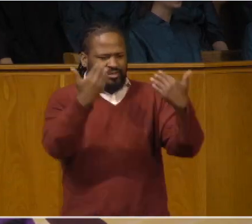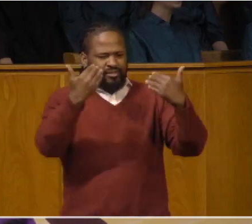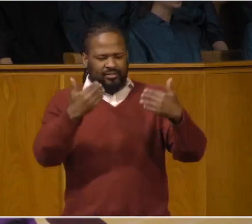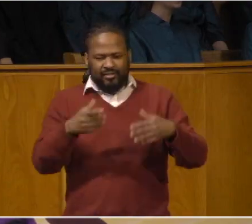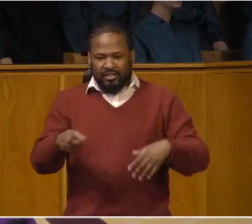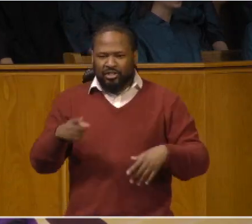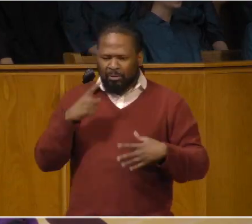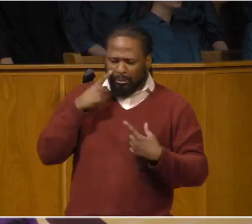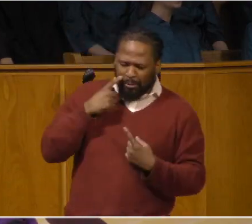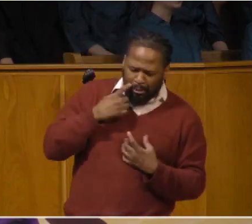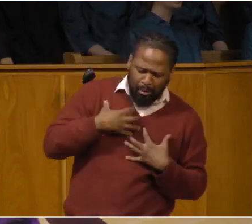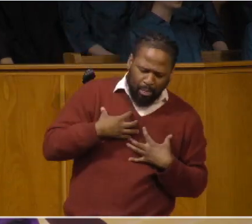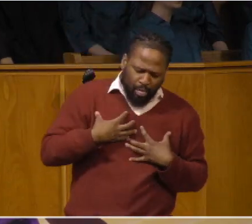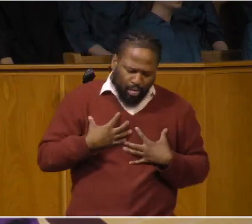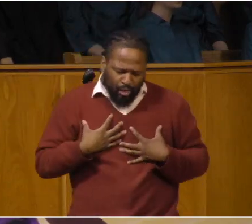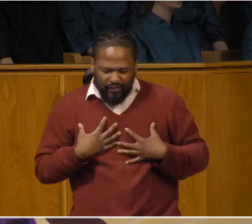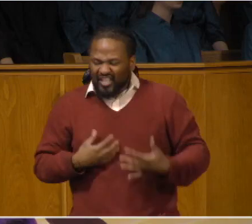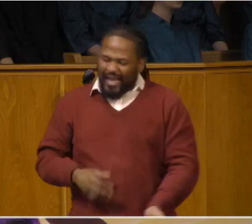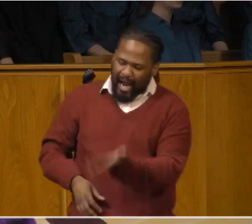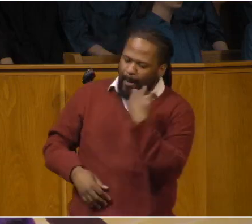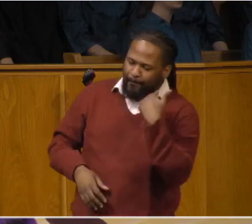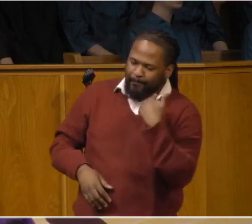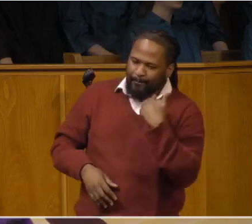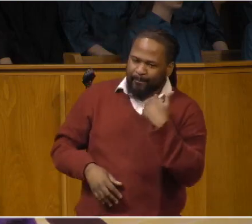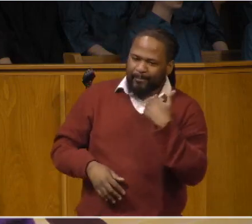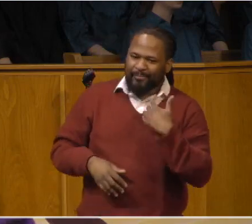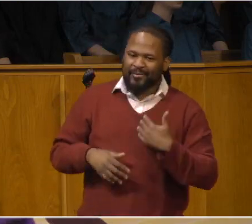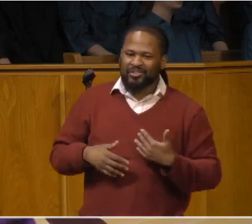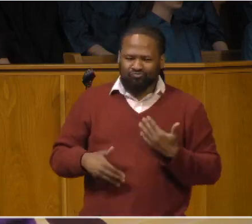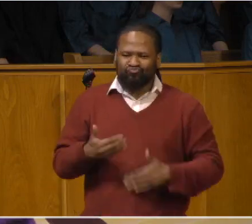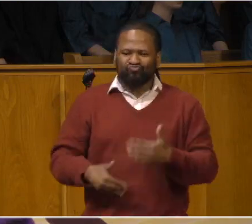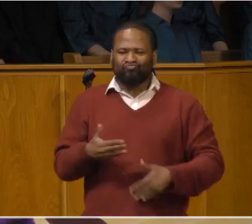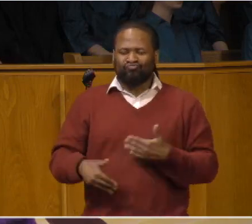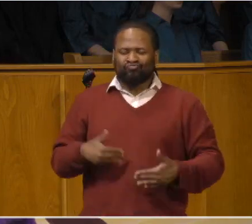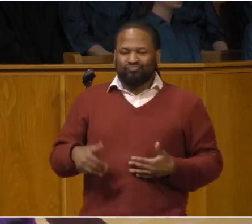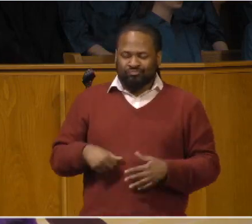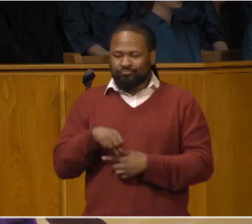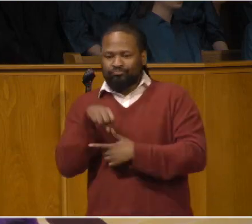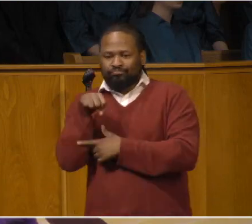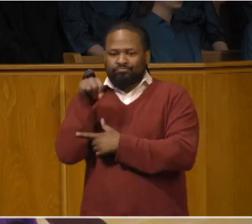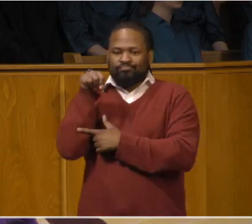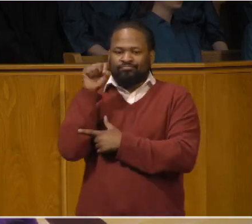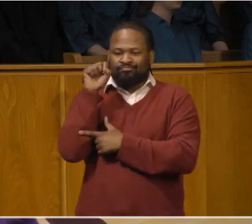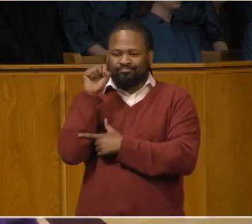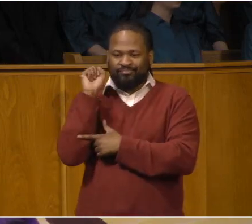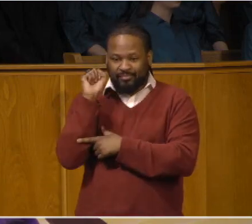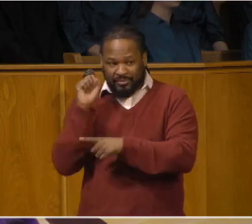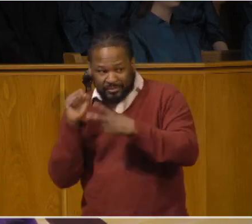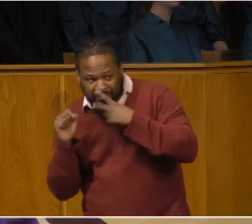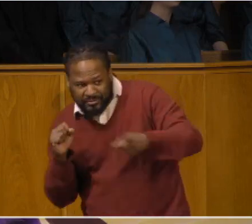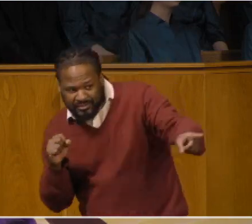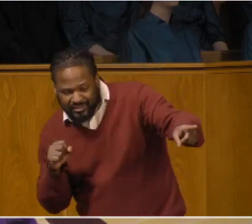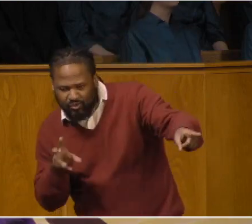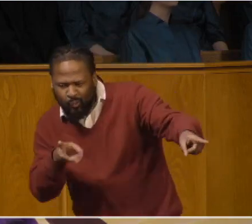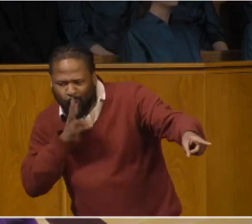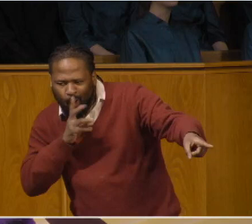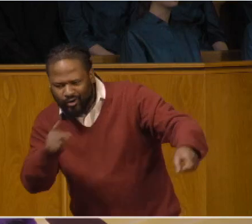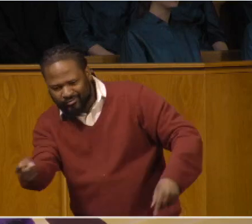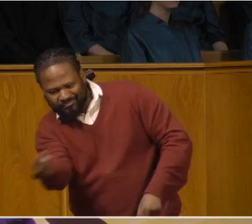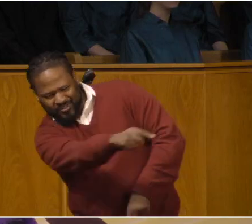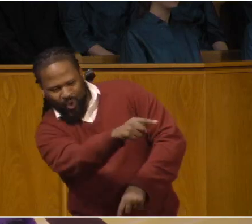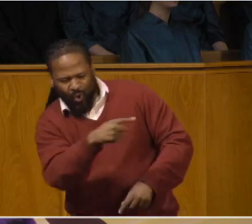your eyes. I said, I'd make streams in the desert. See that well over there? Go and drink.